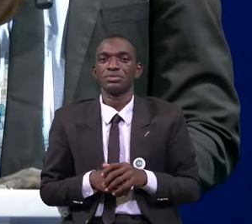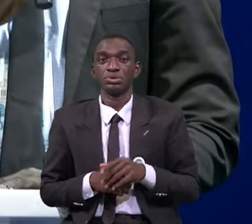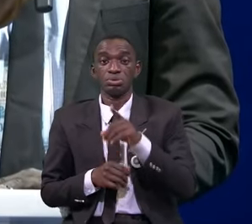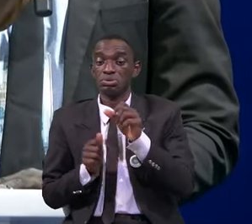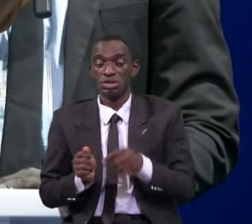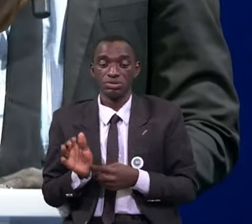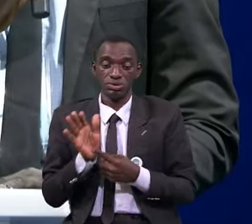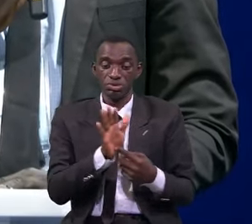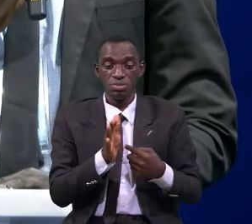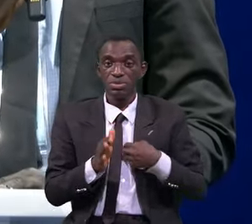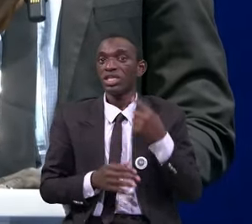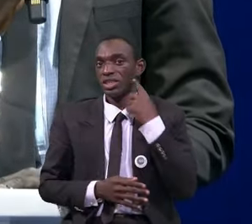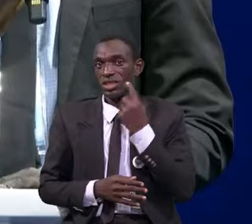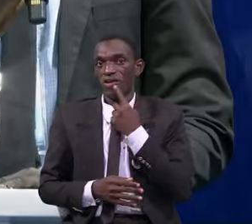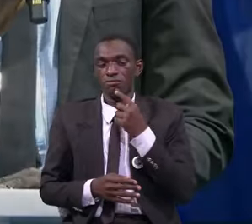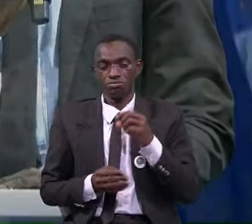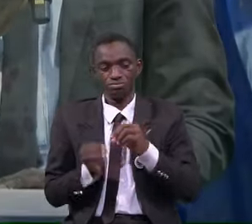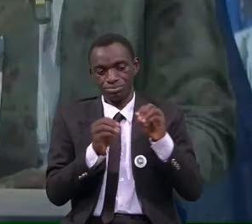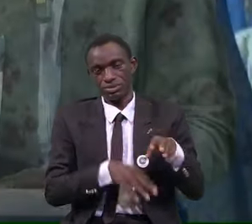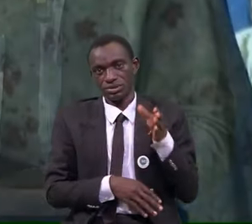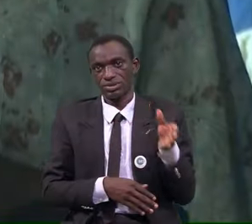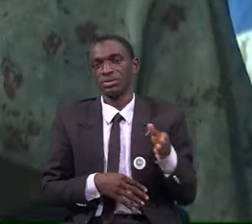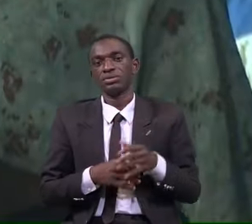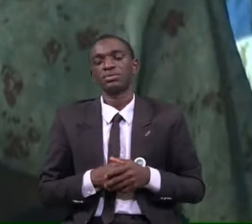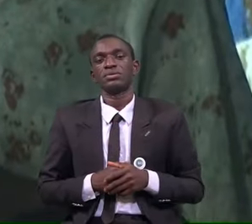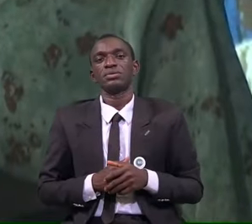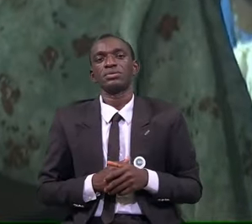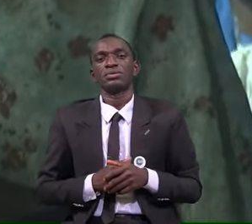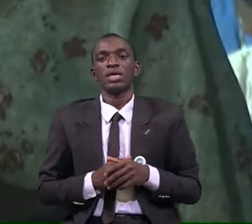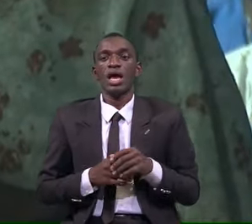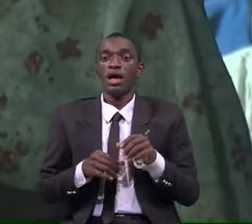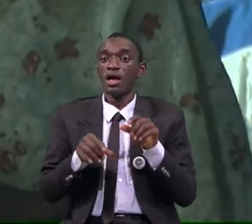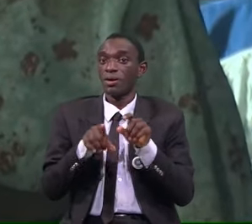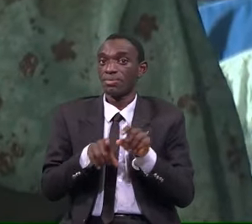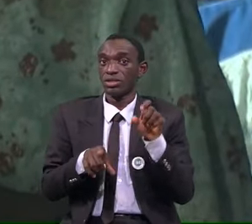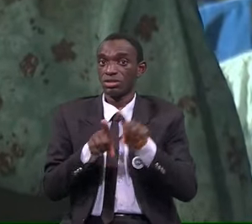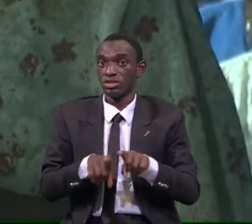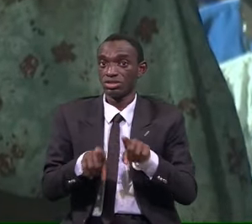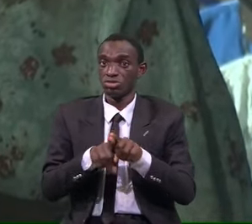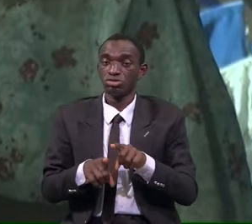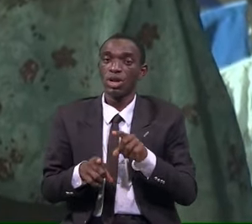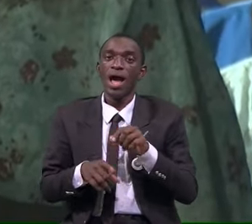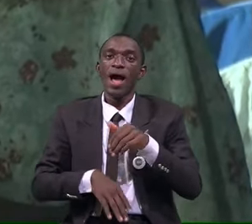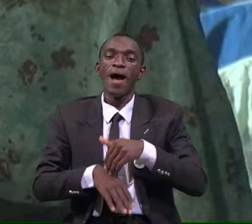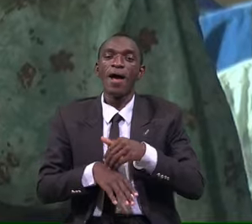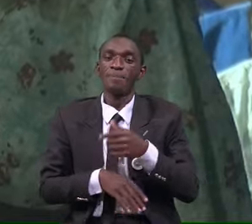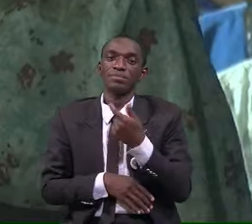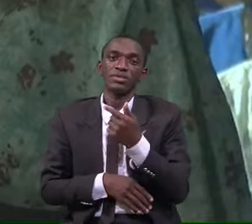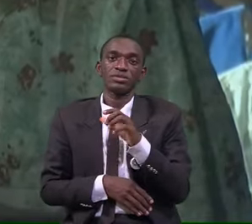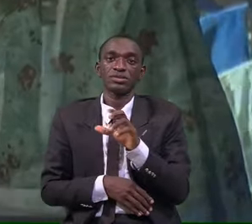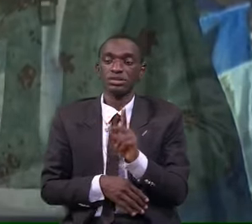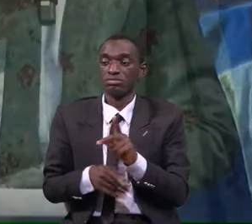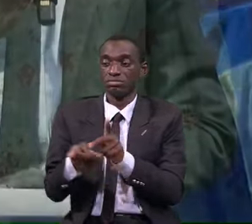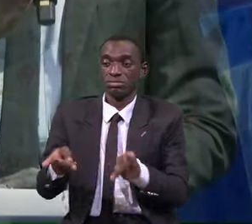vous contacter. While we are having this at the Alpha location, we believe that even online,